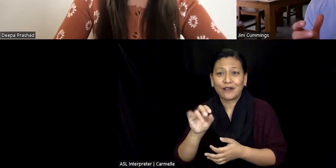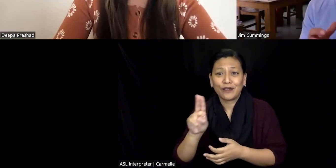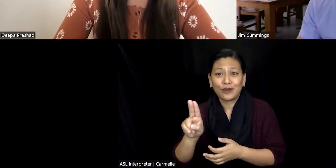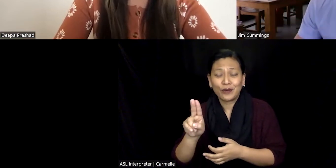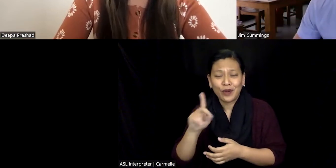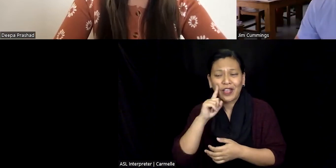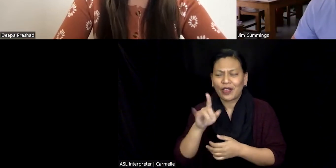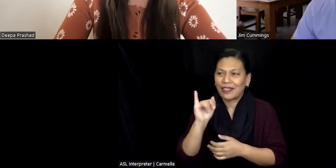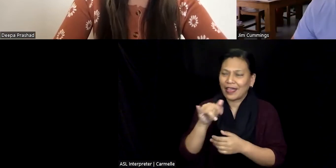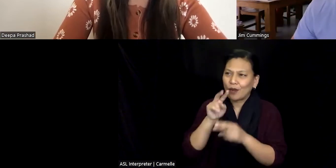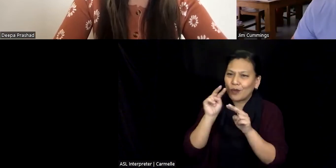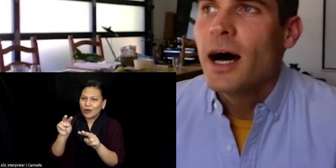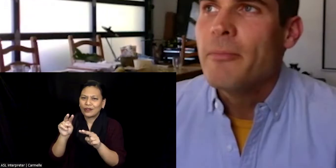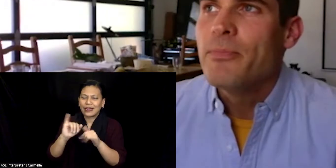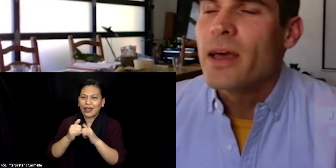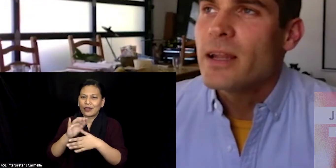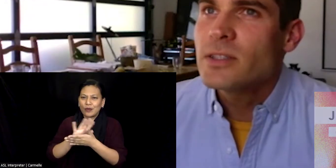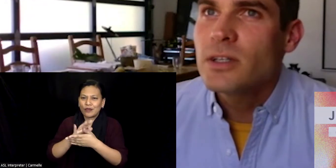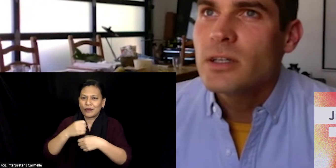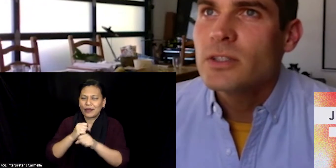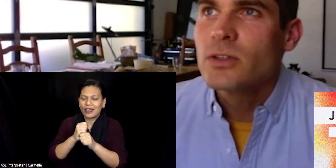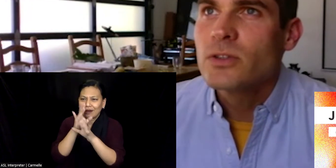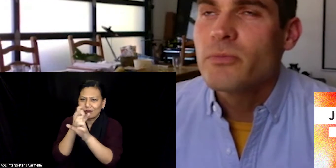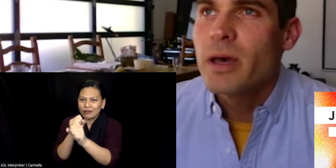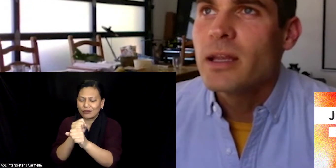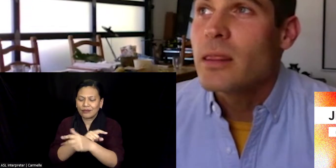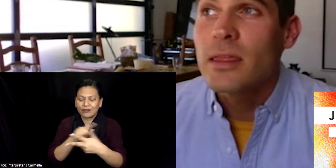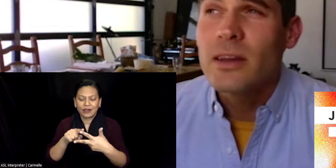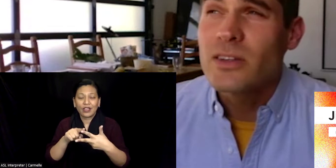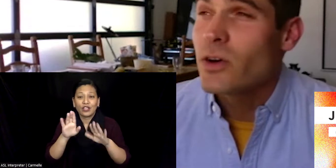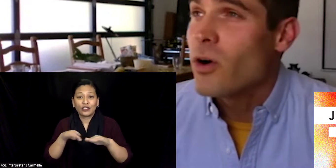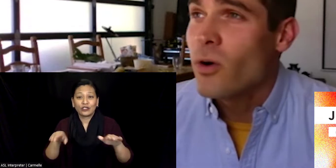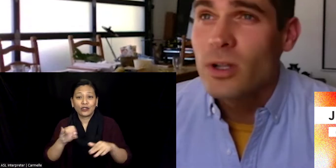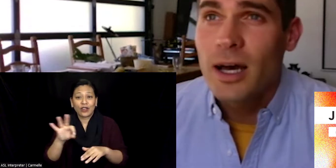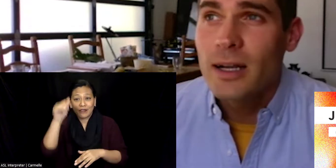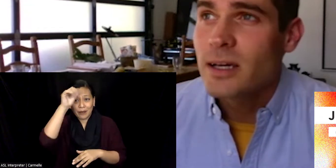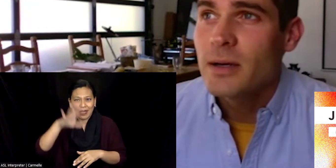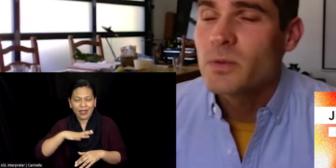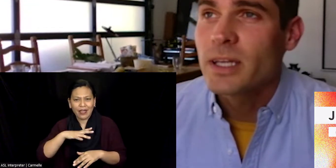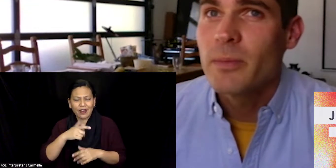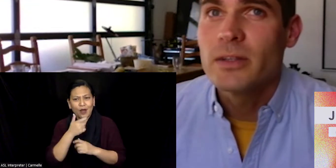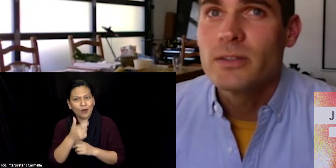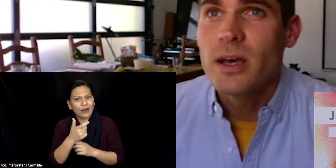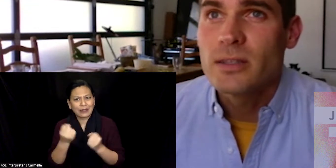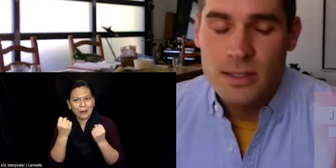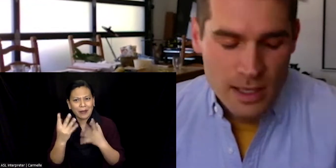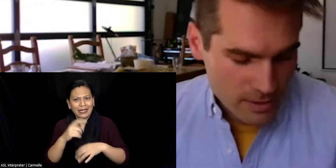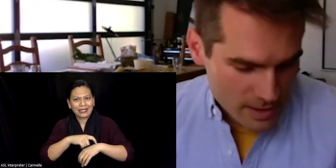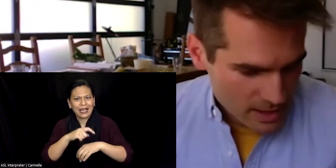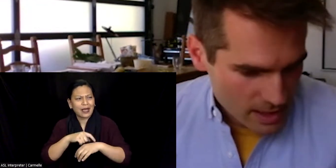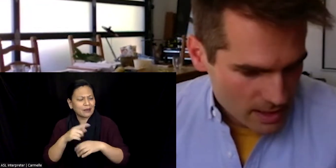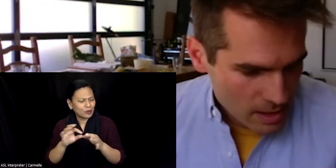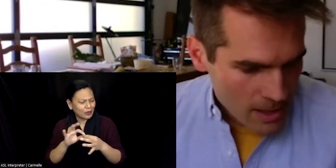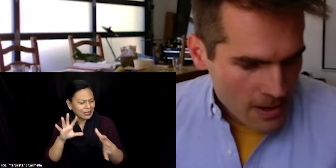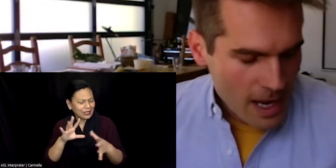that really made me fall in love with movies. And then I saw Children of Men in theaters a whole lot of times when it came out in